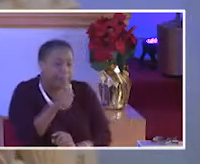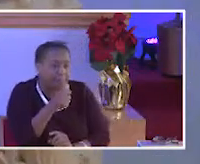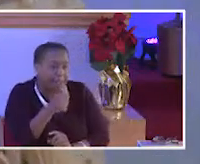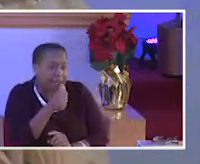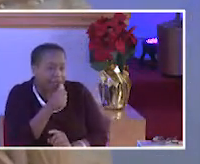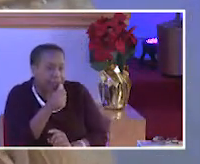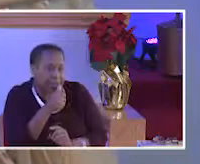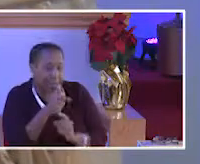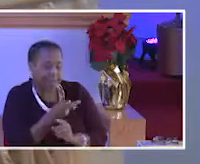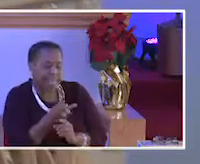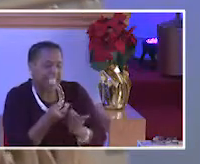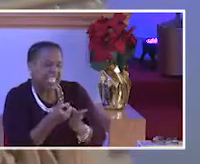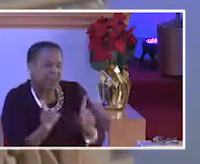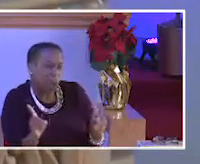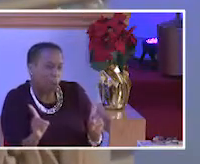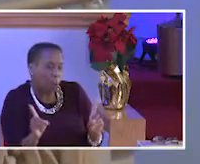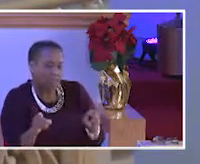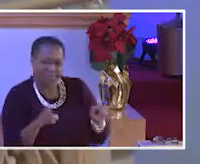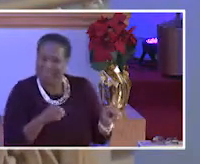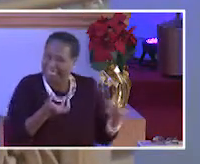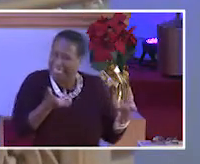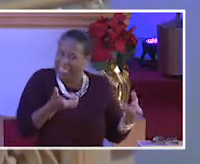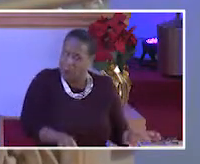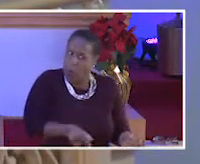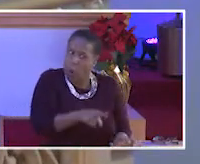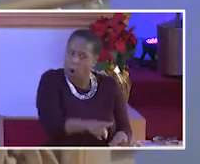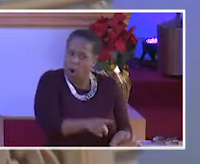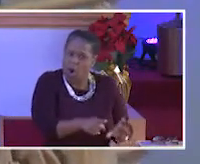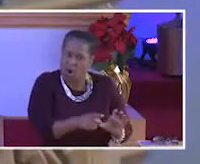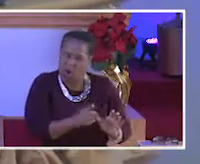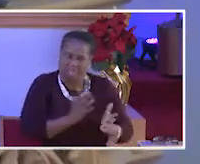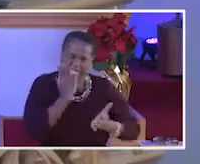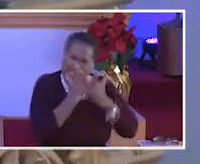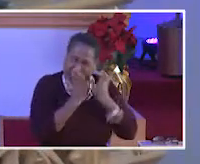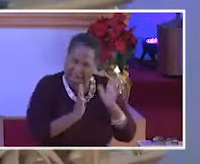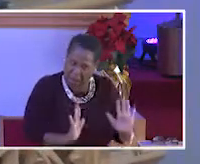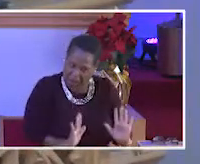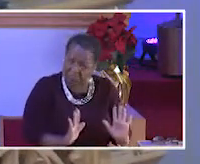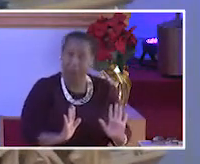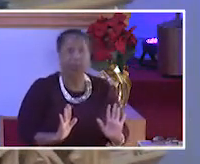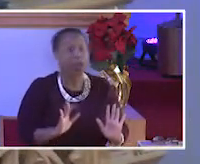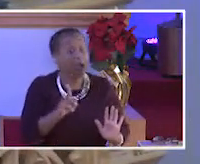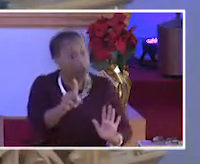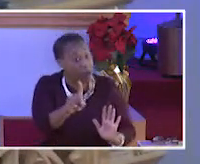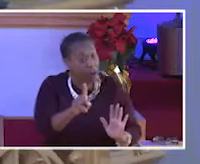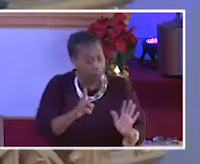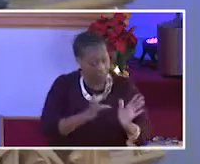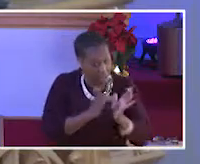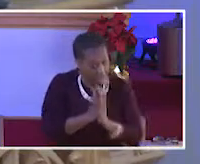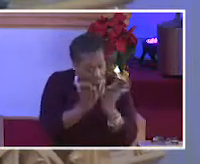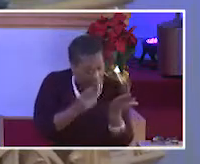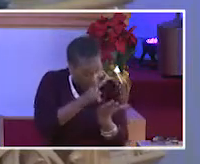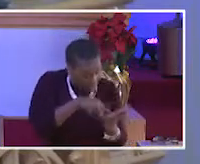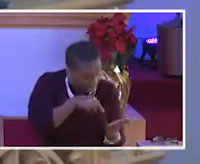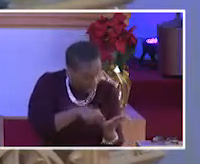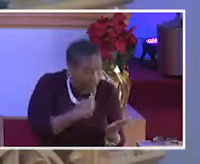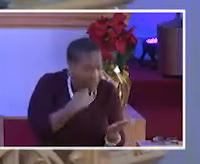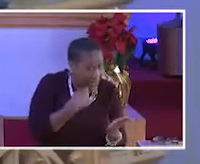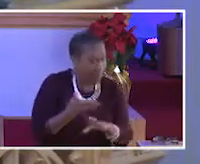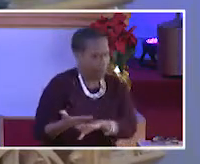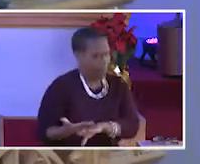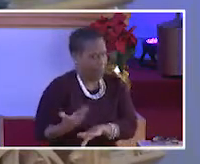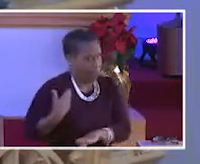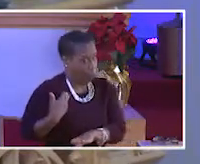affair, so that she would not be publicly disgraced. And the Bible says that before he pulled the